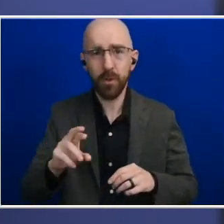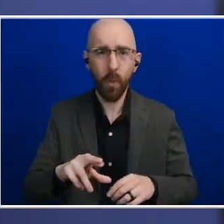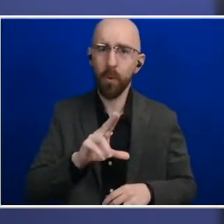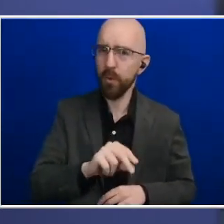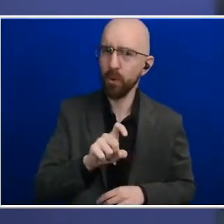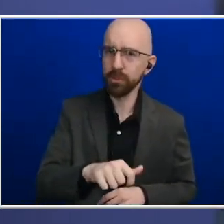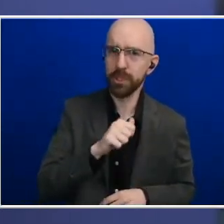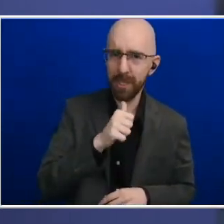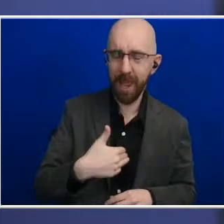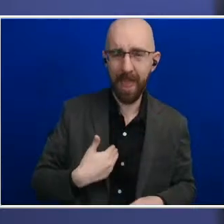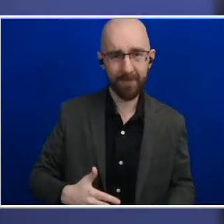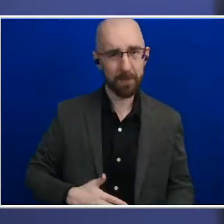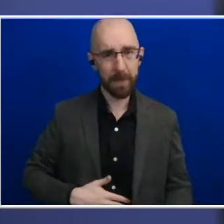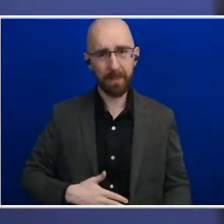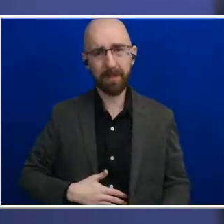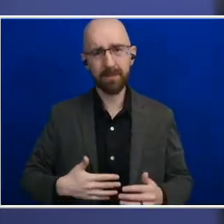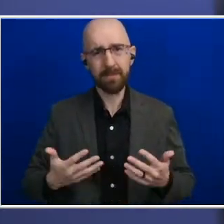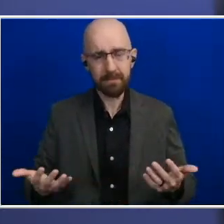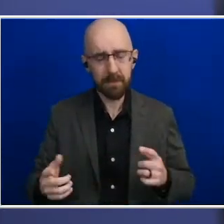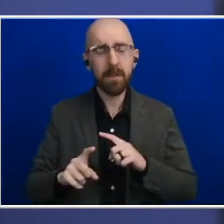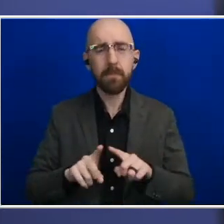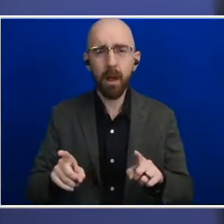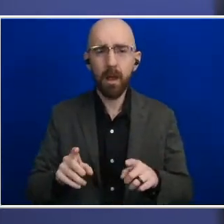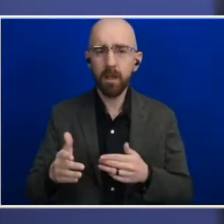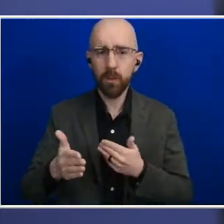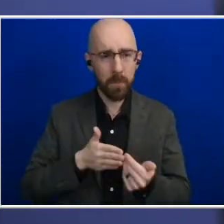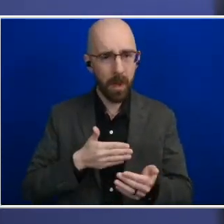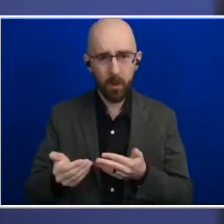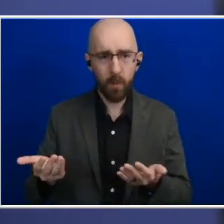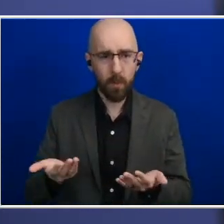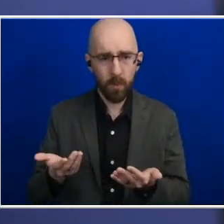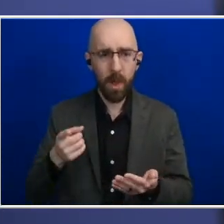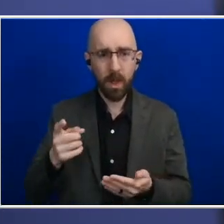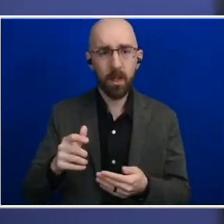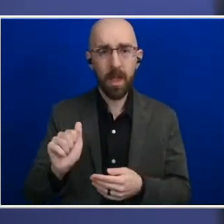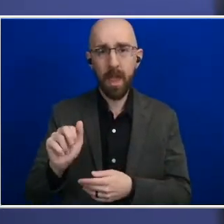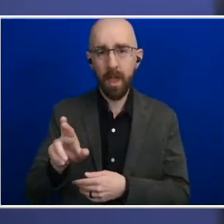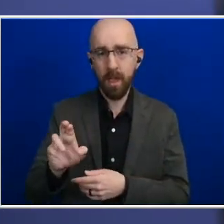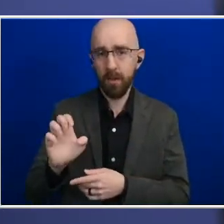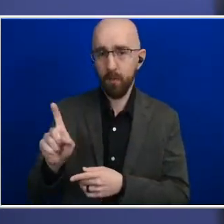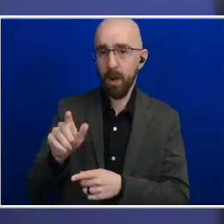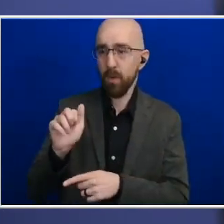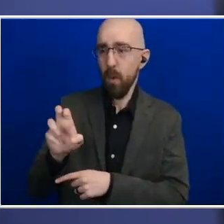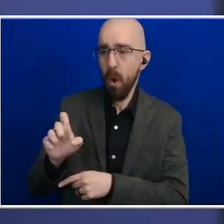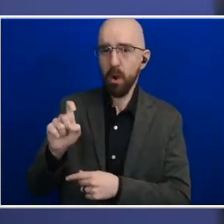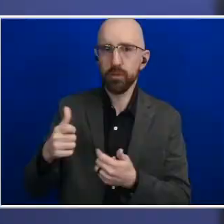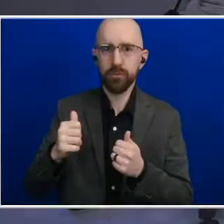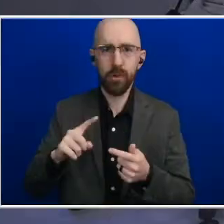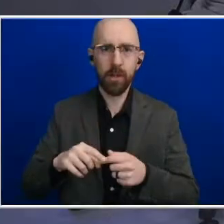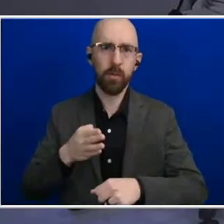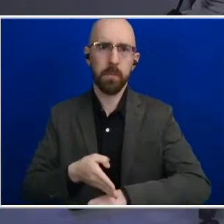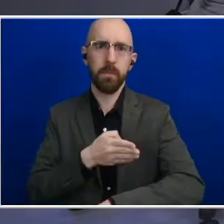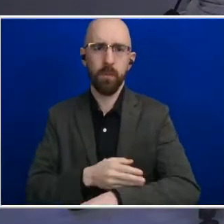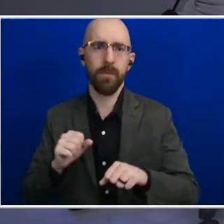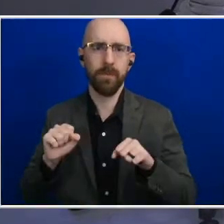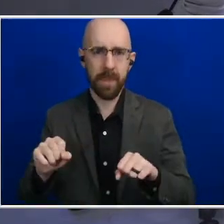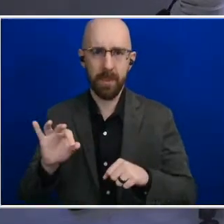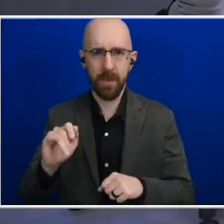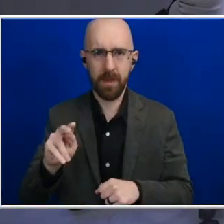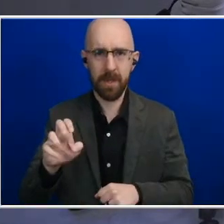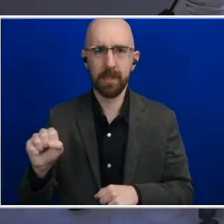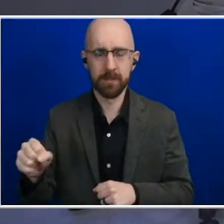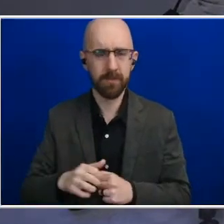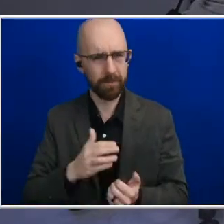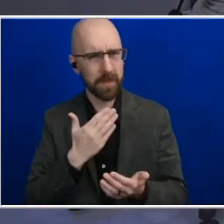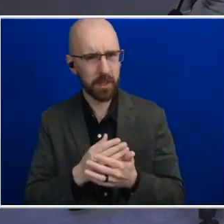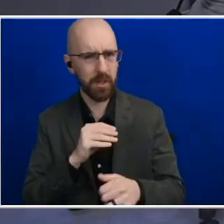but definitely, no matter what weight you're at, you should try to improve your fitness. That's what I do feel safe That's saying. pretty darn good advice, there you right? Go. So, very good.